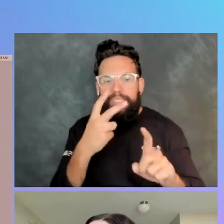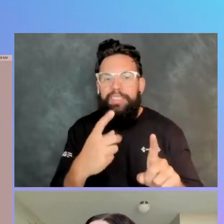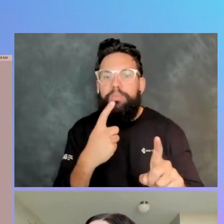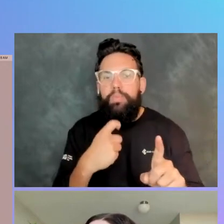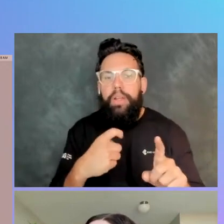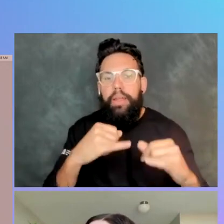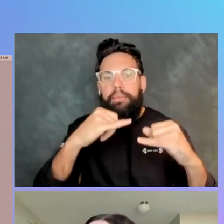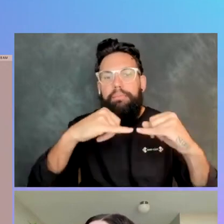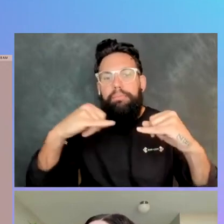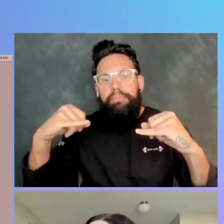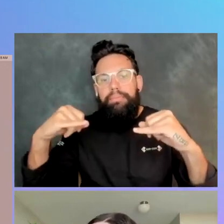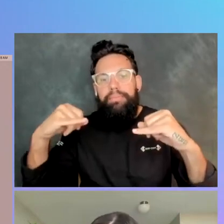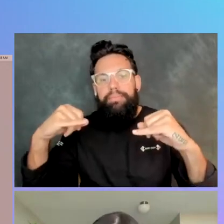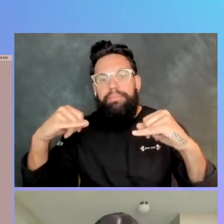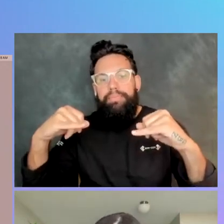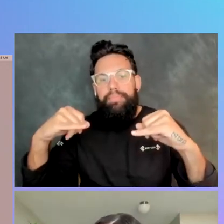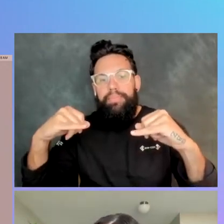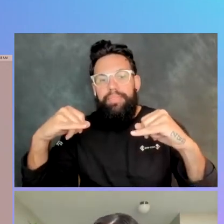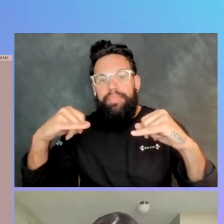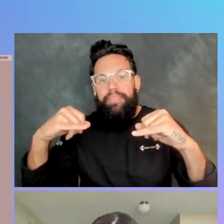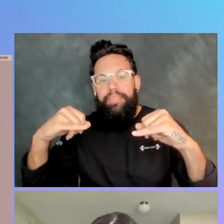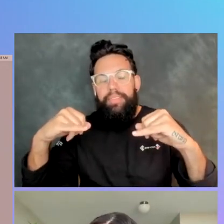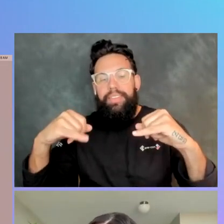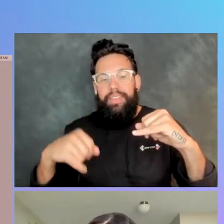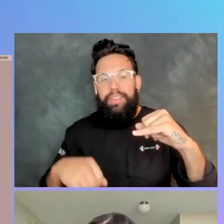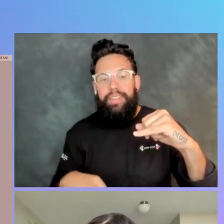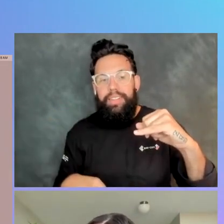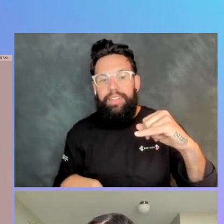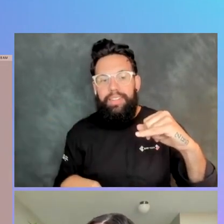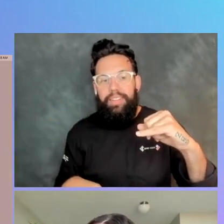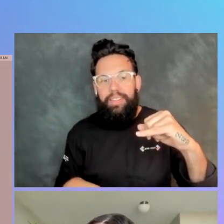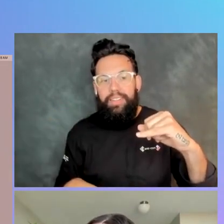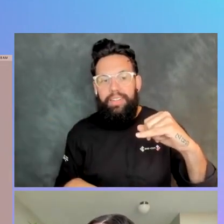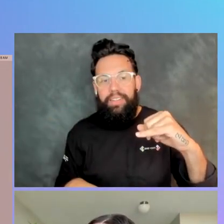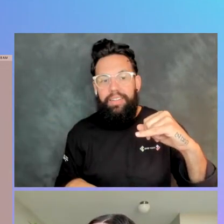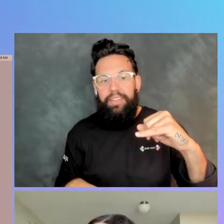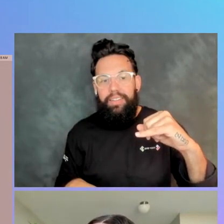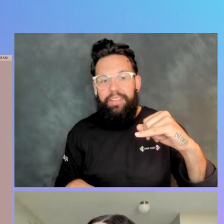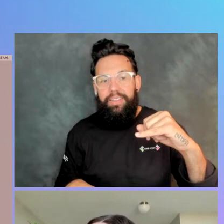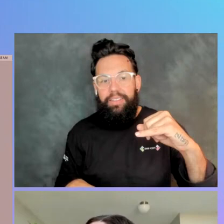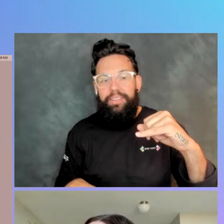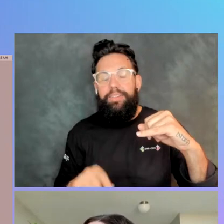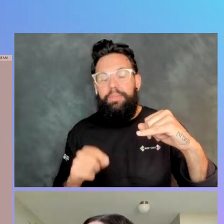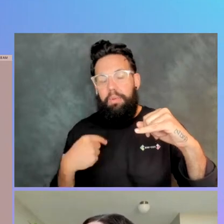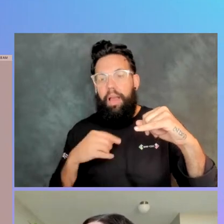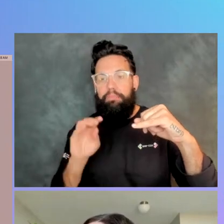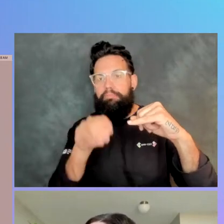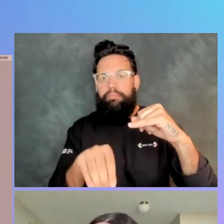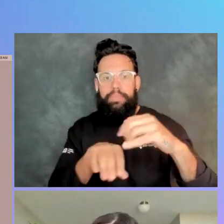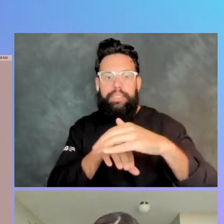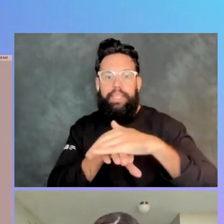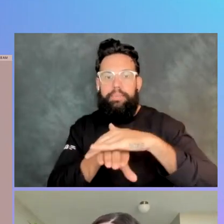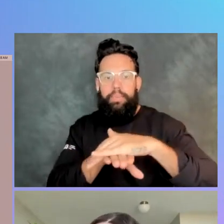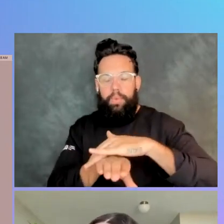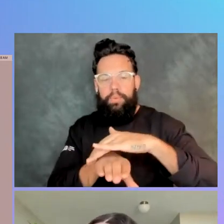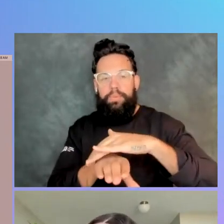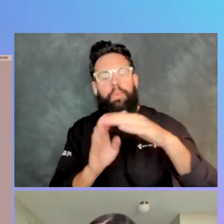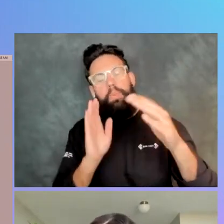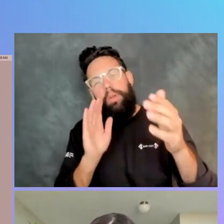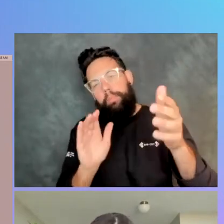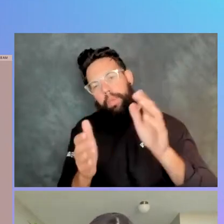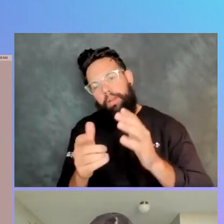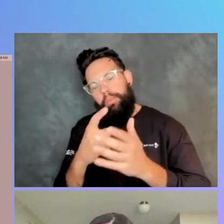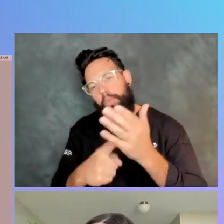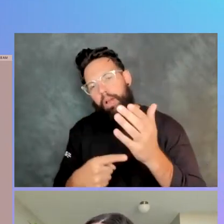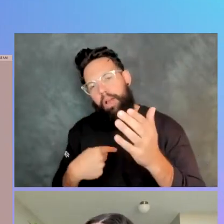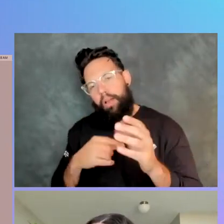case, I've said this is accessible. It's an accessible image, but I don't have my accessibility label. So if I actually add a label, just for now,